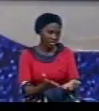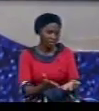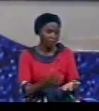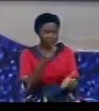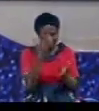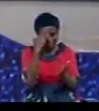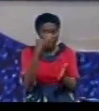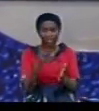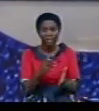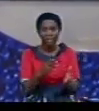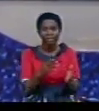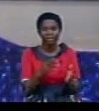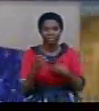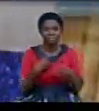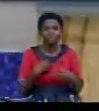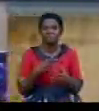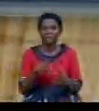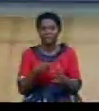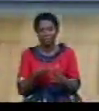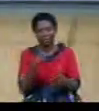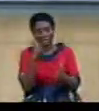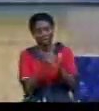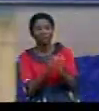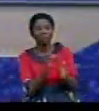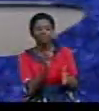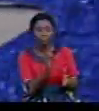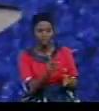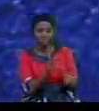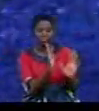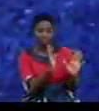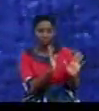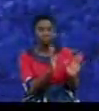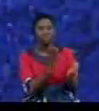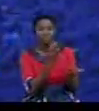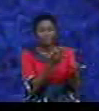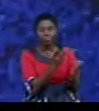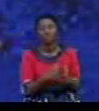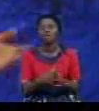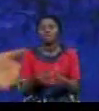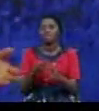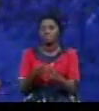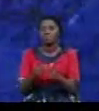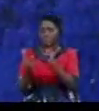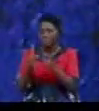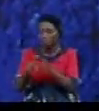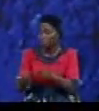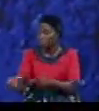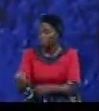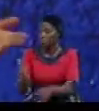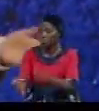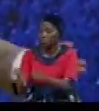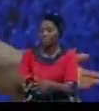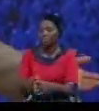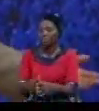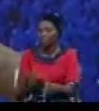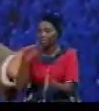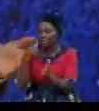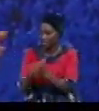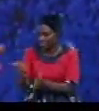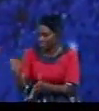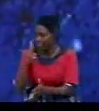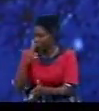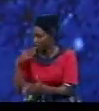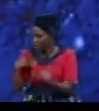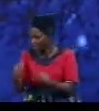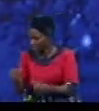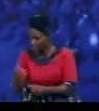breach of what I said hold on and so I you know talked to those three people just suddenly entering the car I said you are